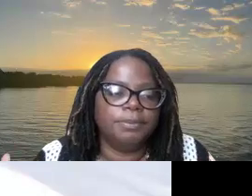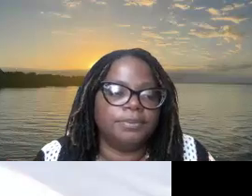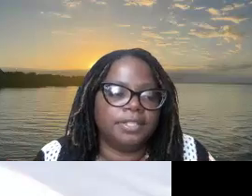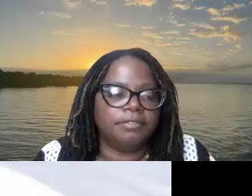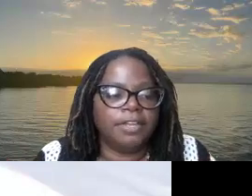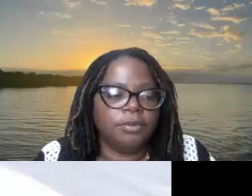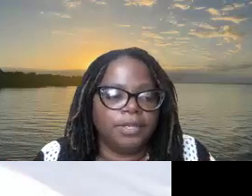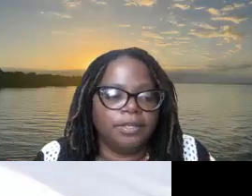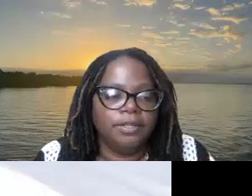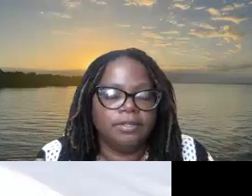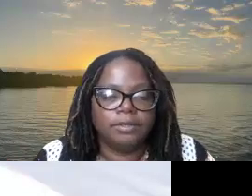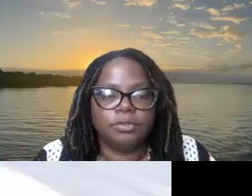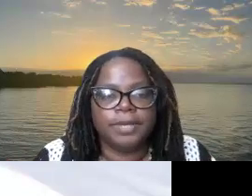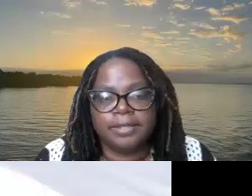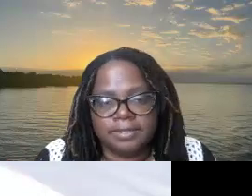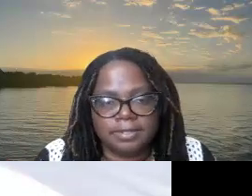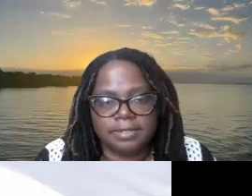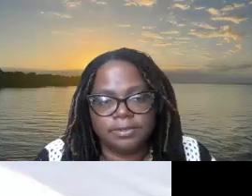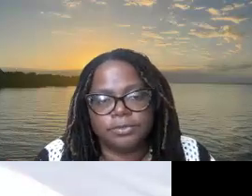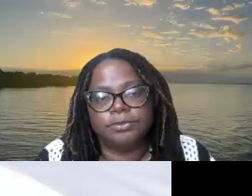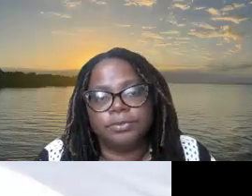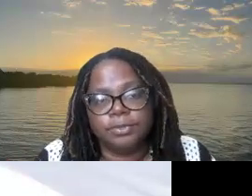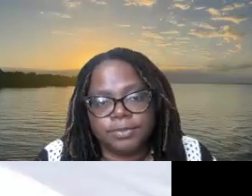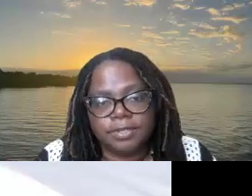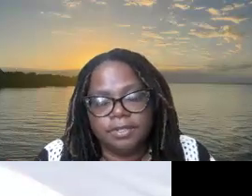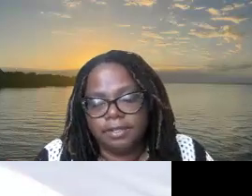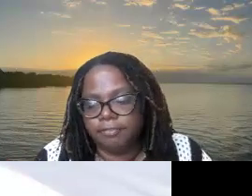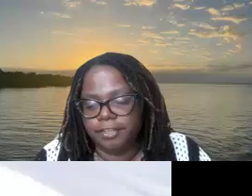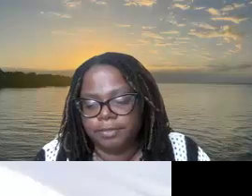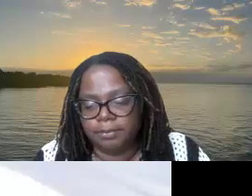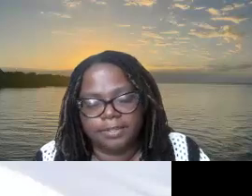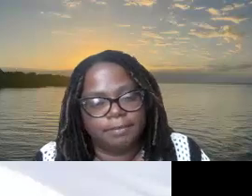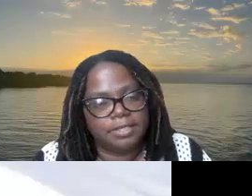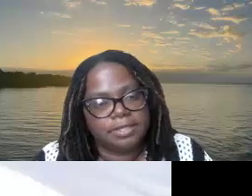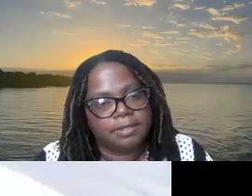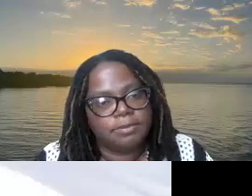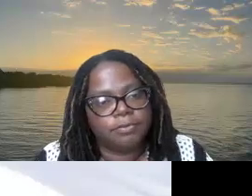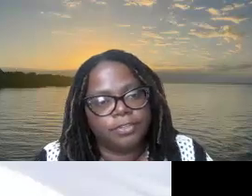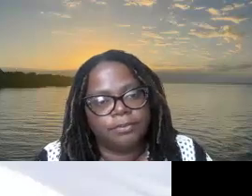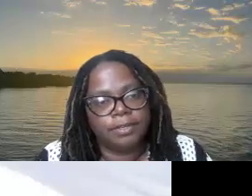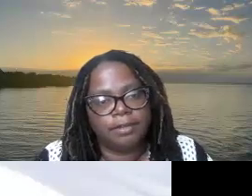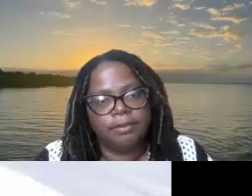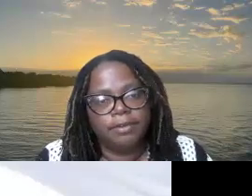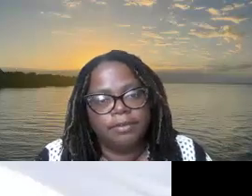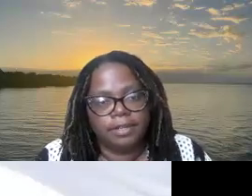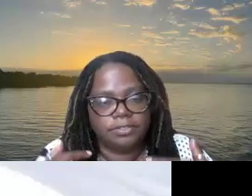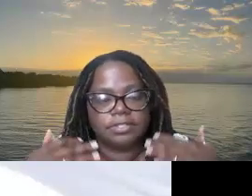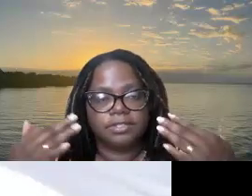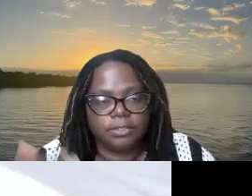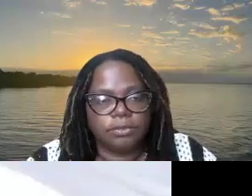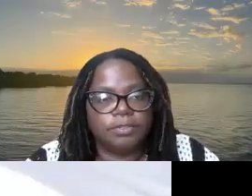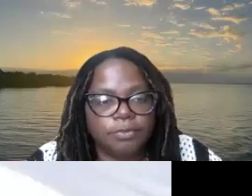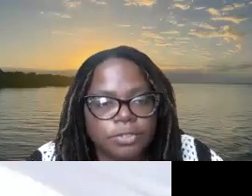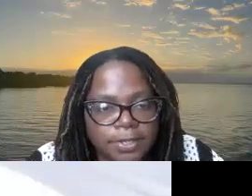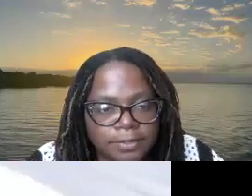the people that can evaluate cultural practices and cultural norms and family and what that means to them. So figuring out how to